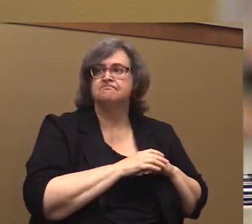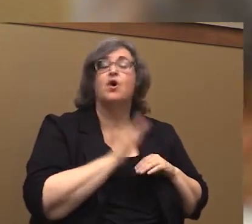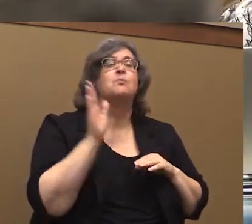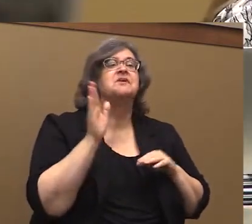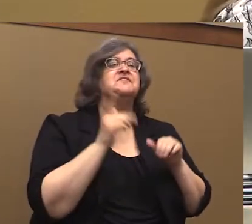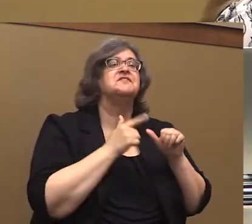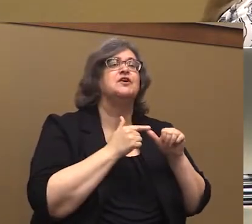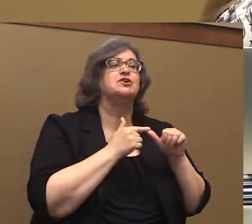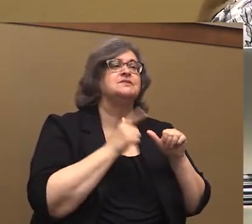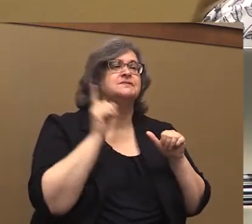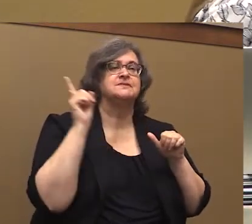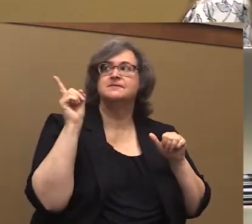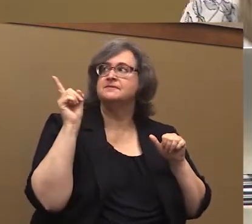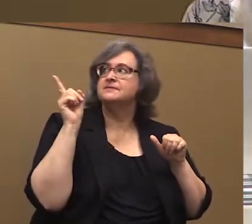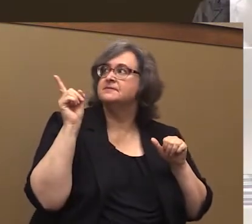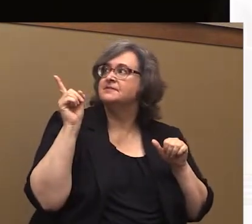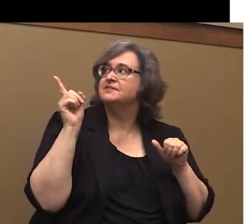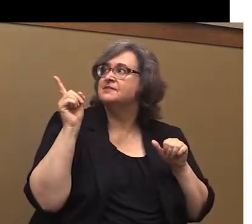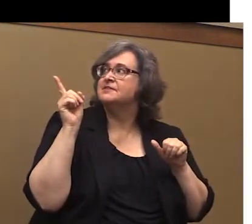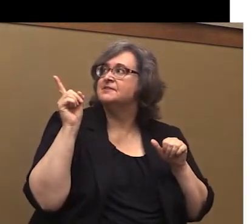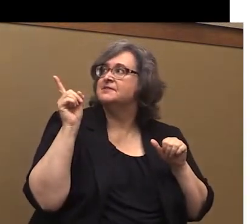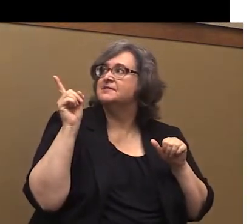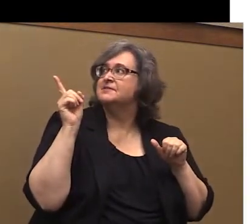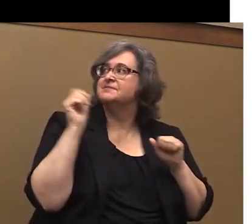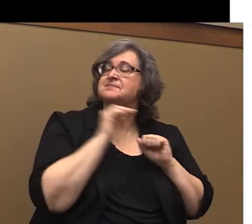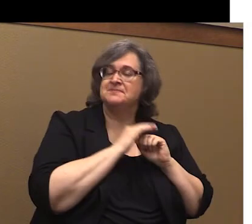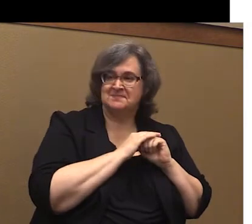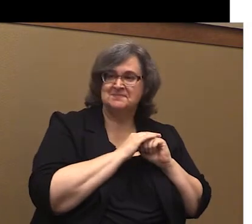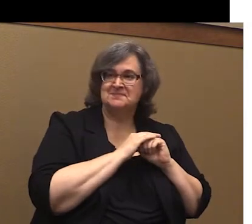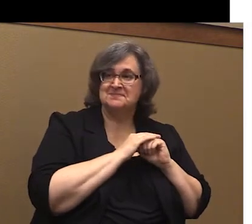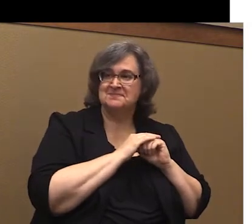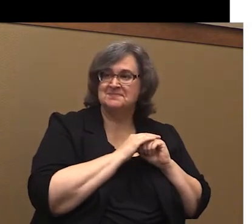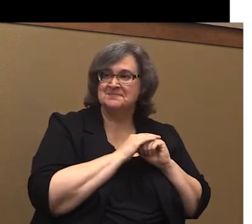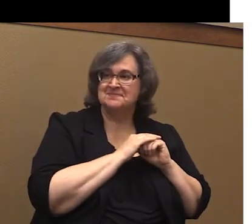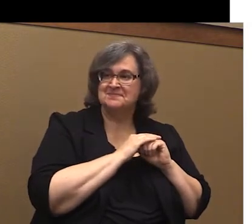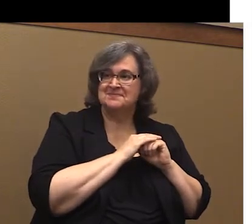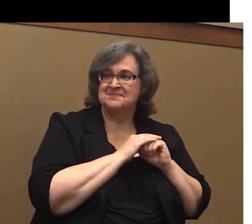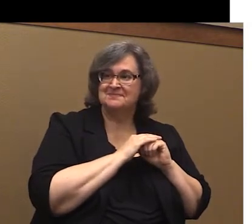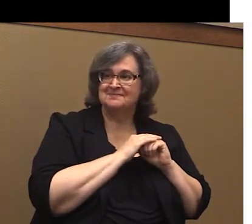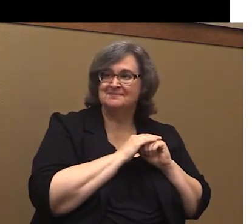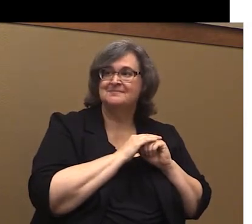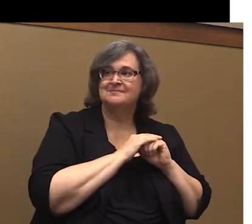I wanted to show you this quick, and I should put the sound on,